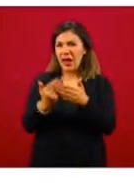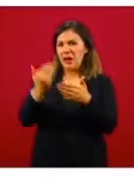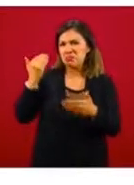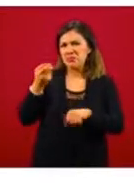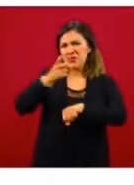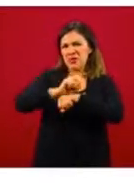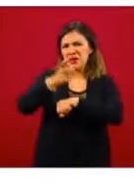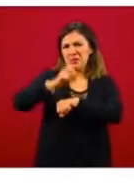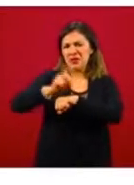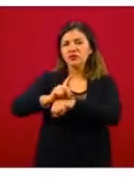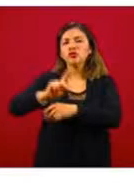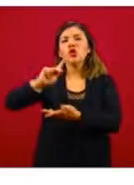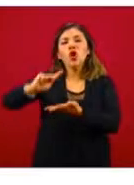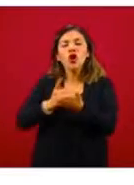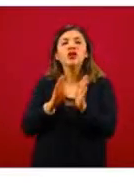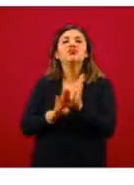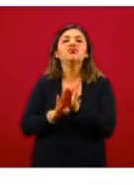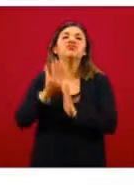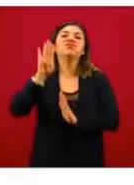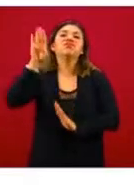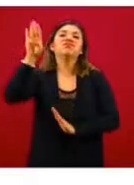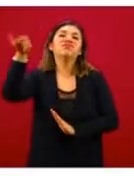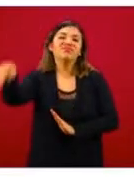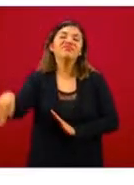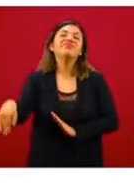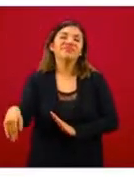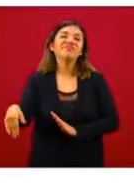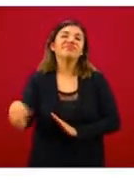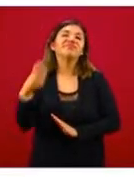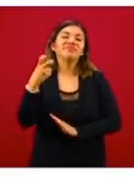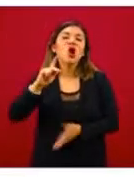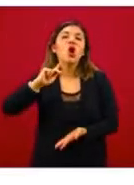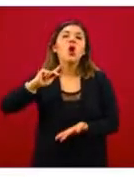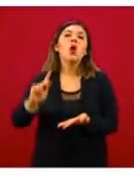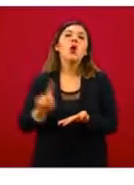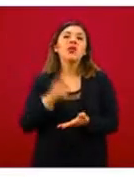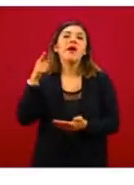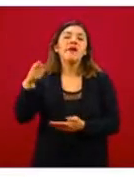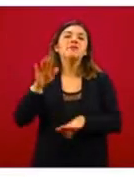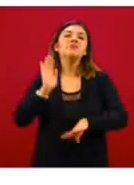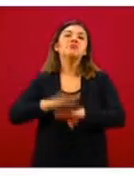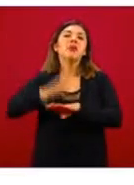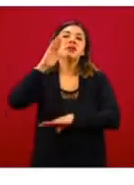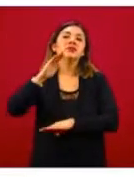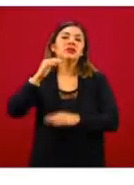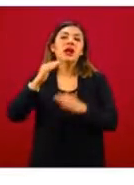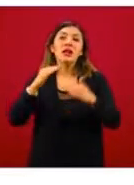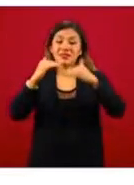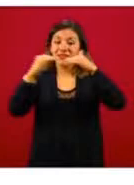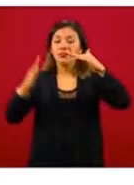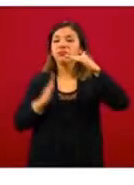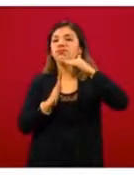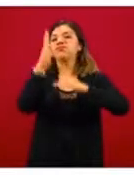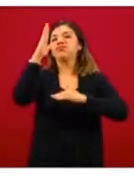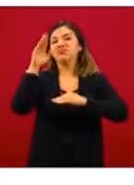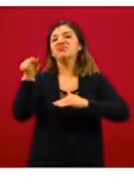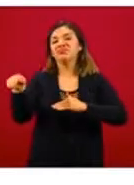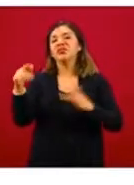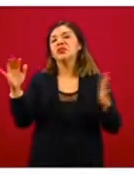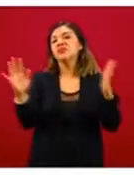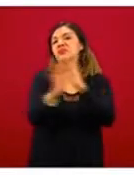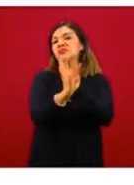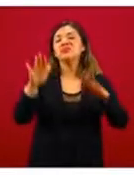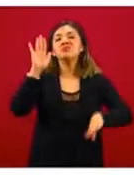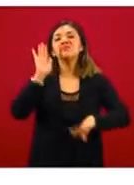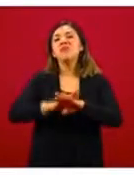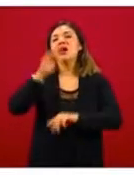reduced mobility over the last few days, then it increased again. And it also passed that limit that we